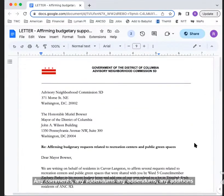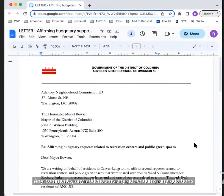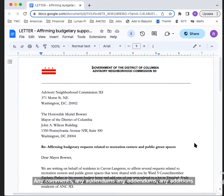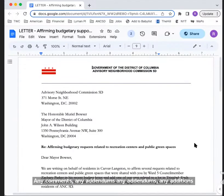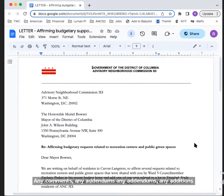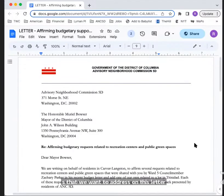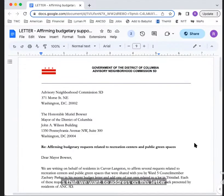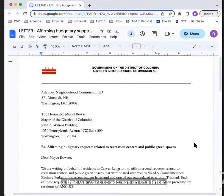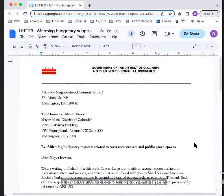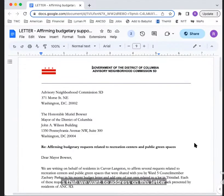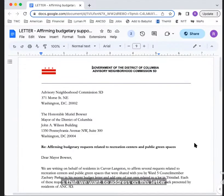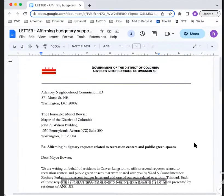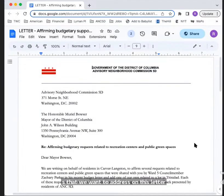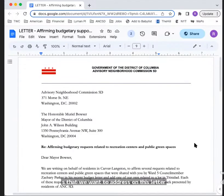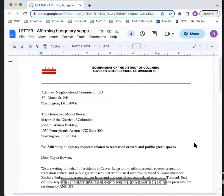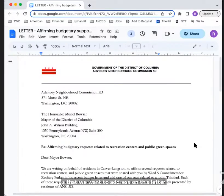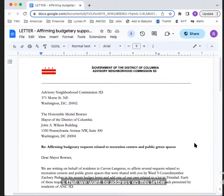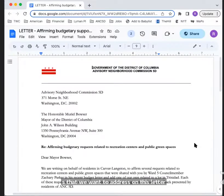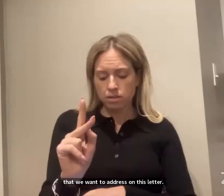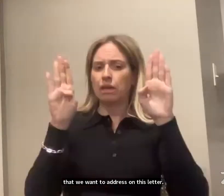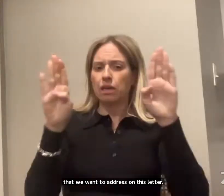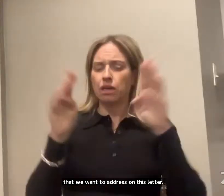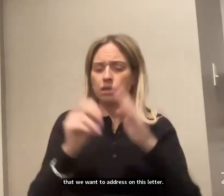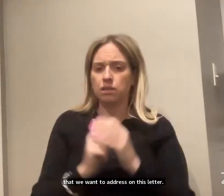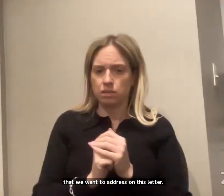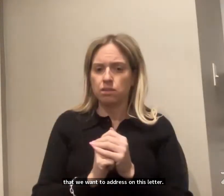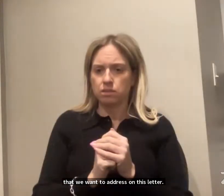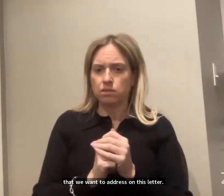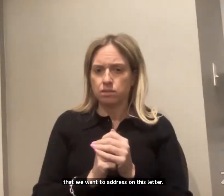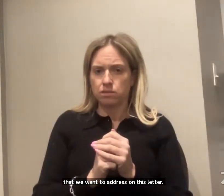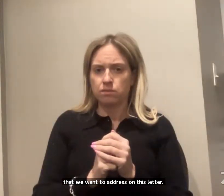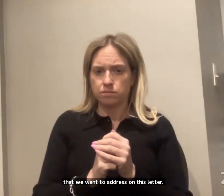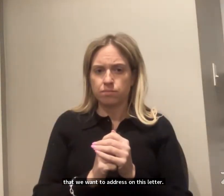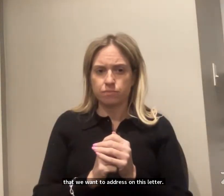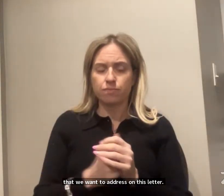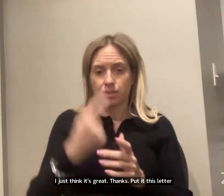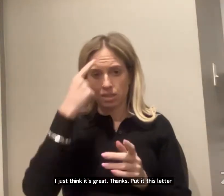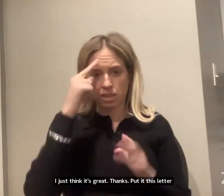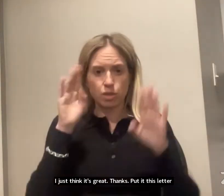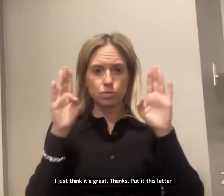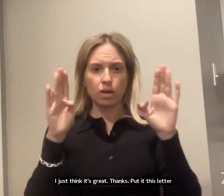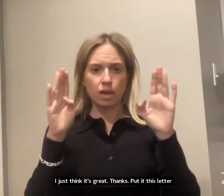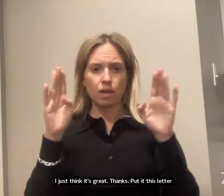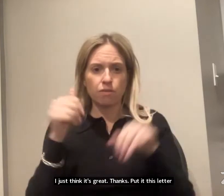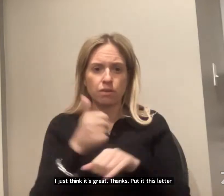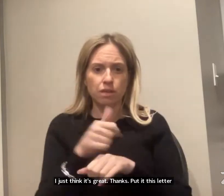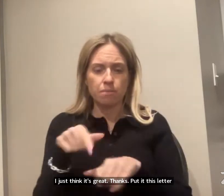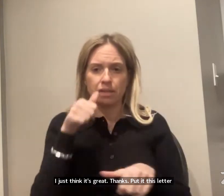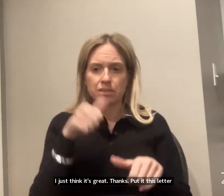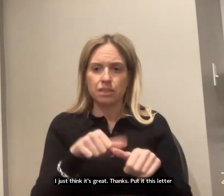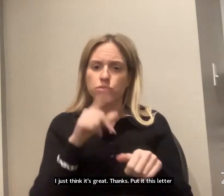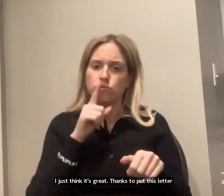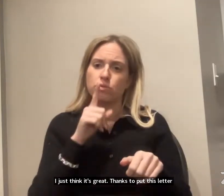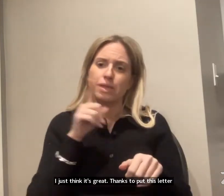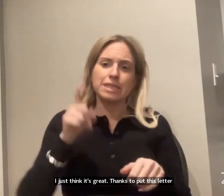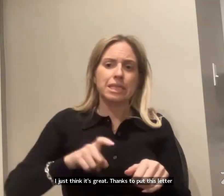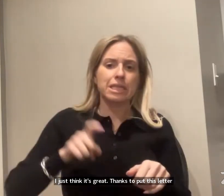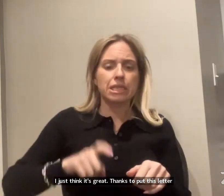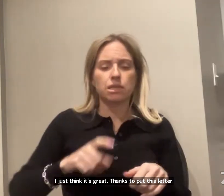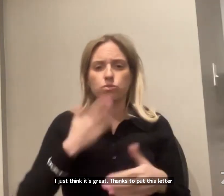I just think it's great. Thanks for putting this letter together. It's much needed, and